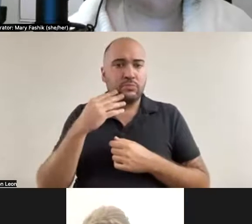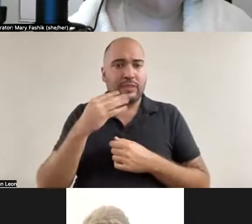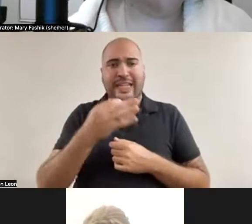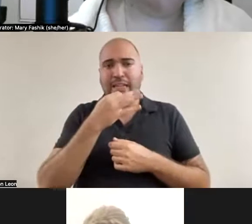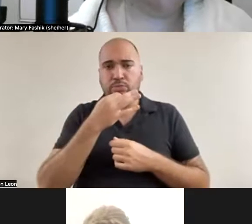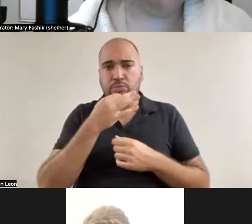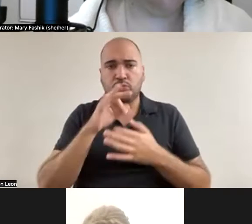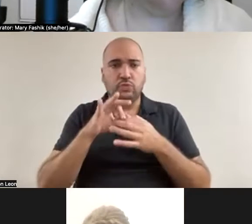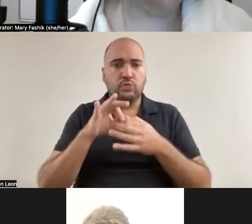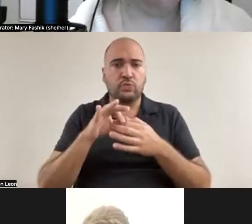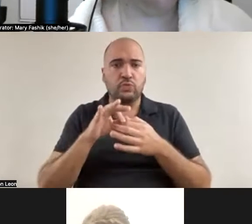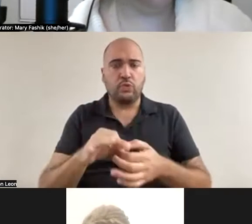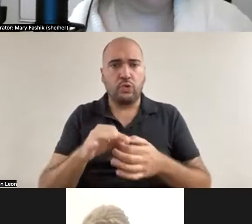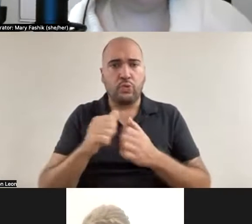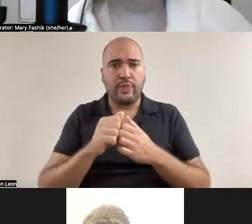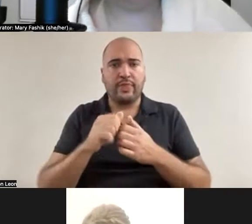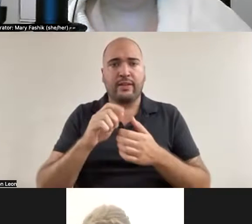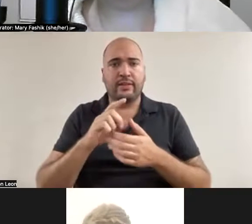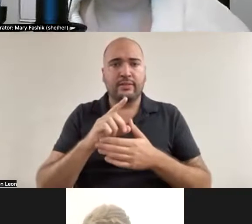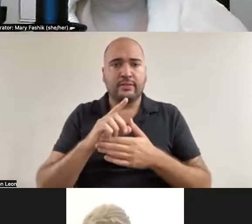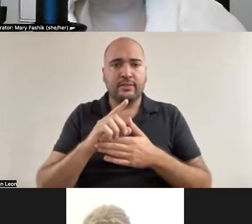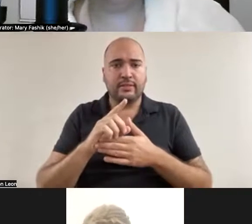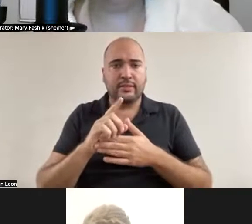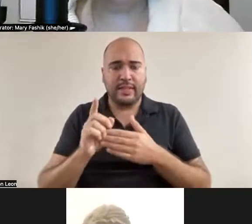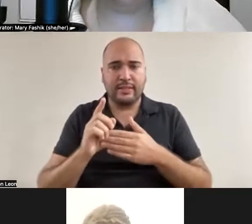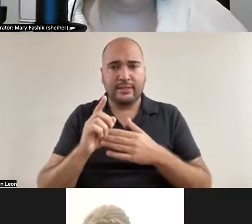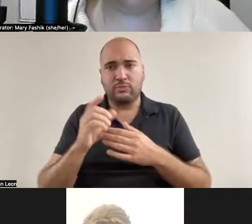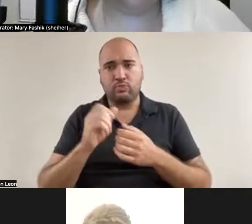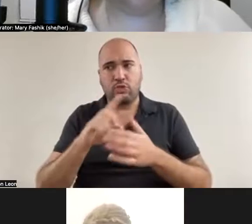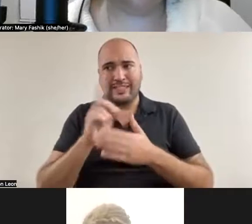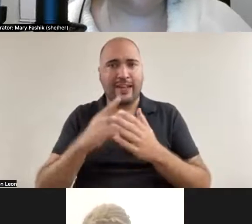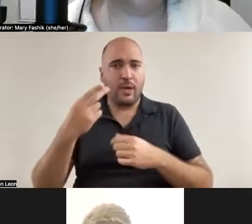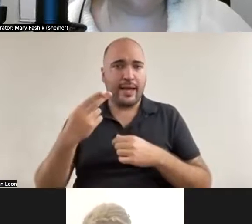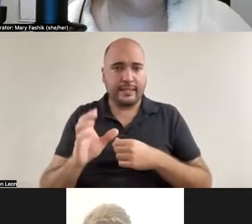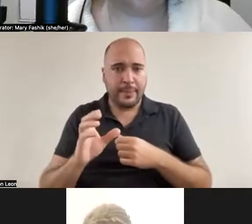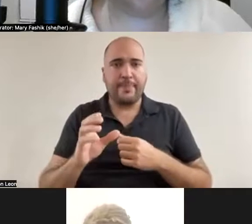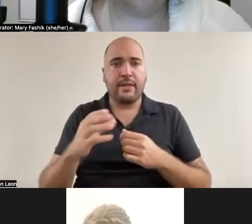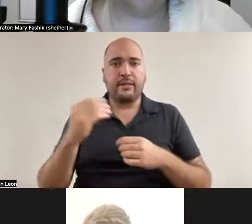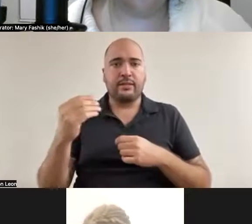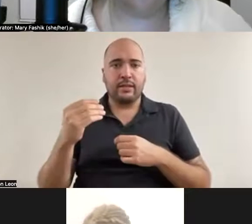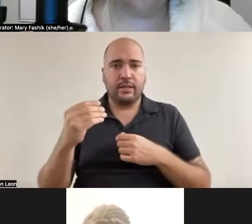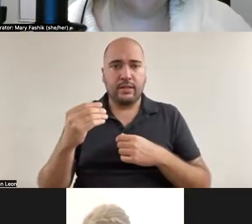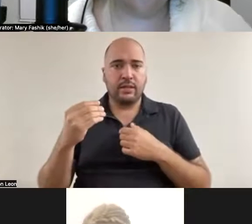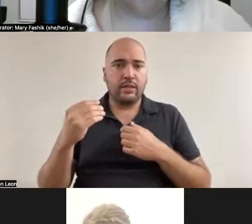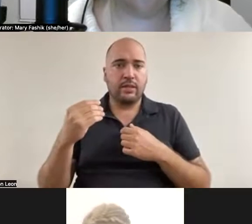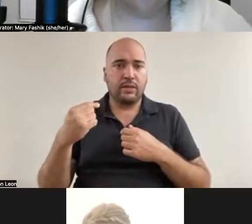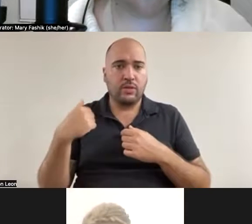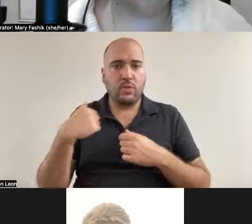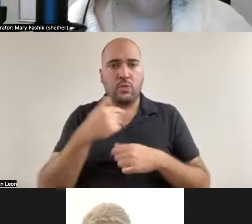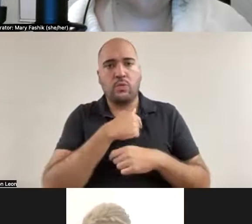regarding the different type of handicap, and then this expert will